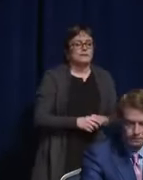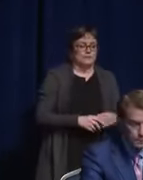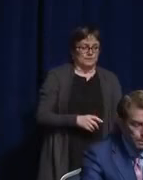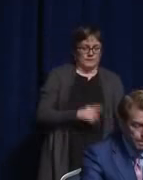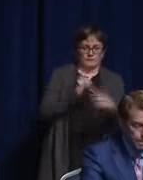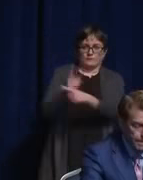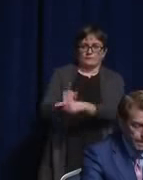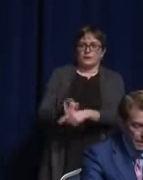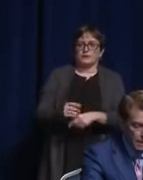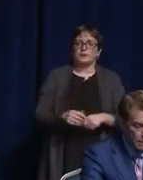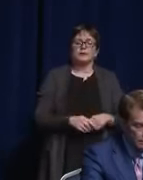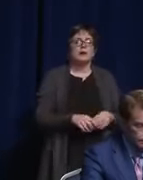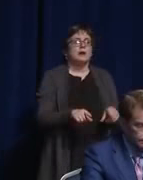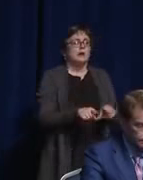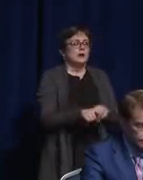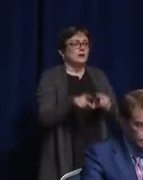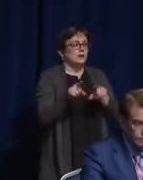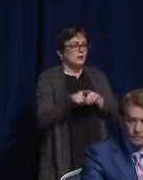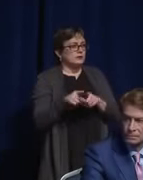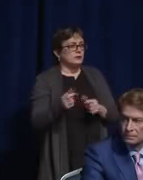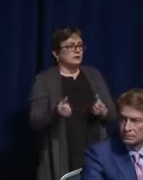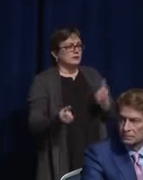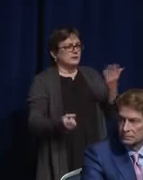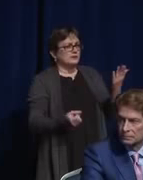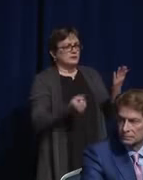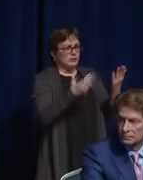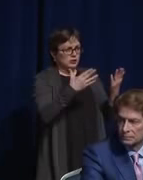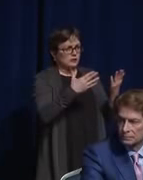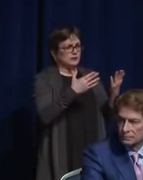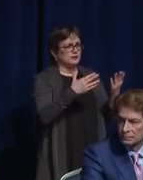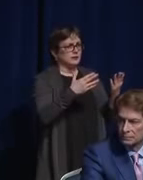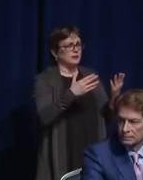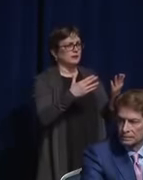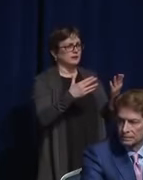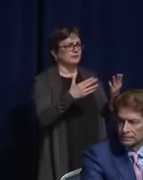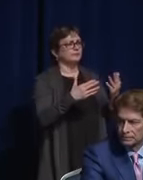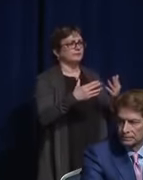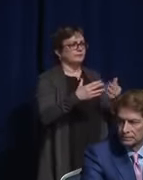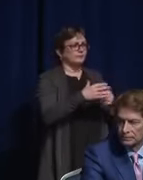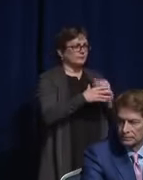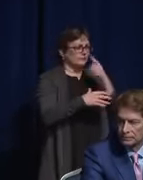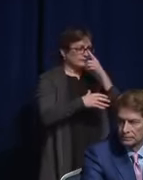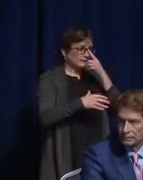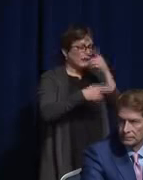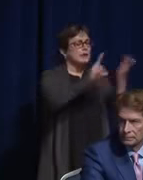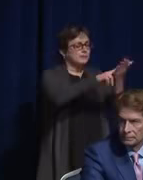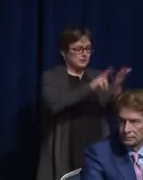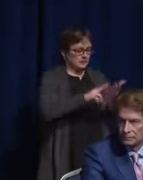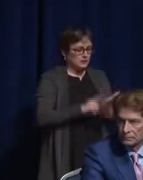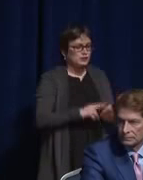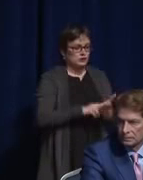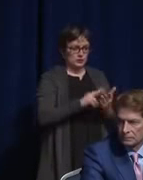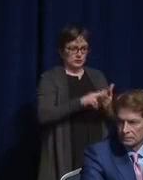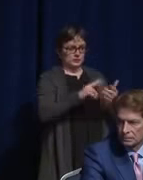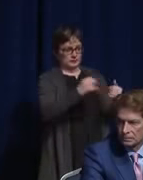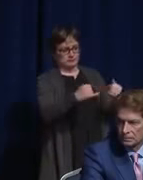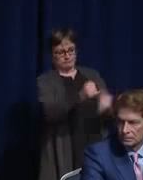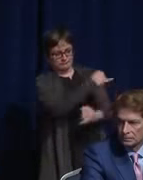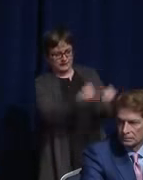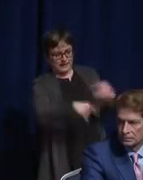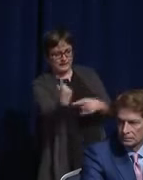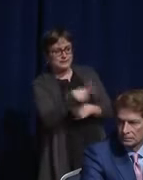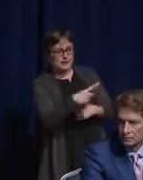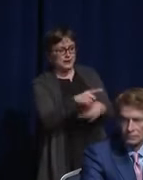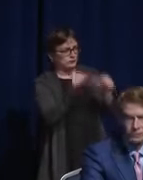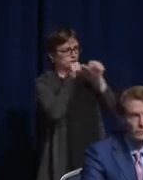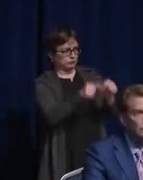deadline remains intact, and this online platform will be shared with county and municipal clerks.